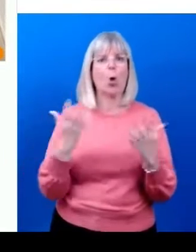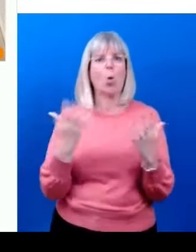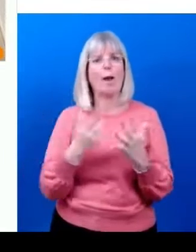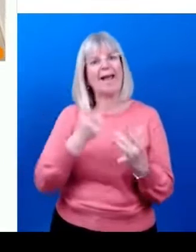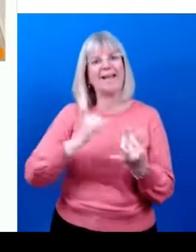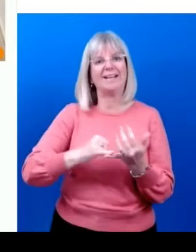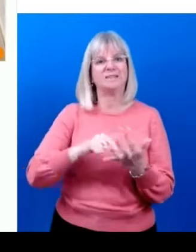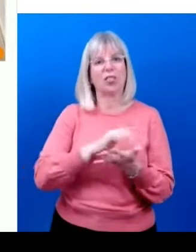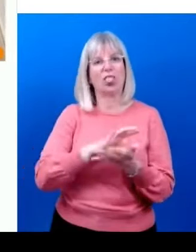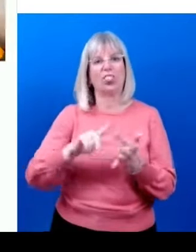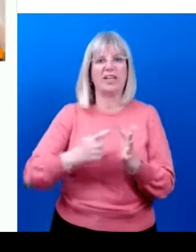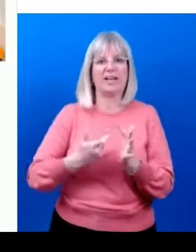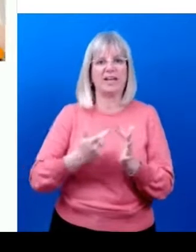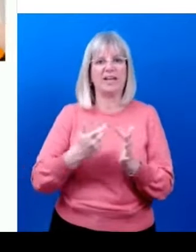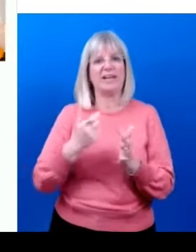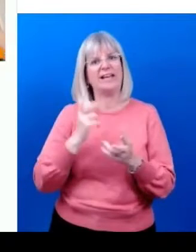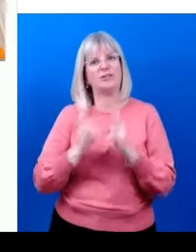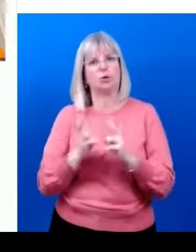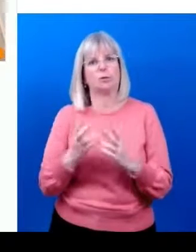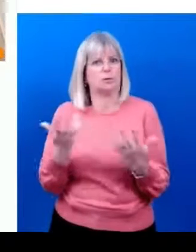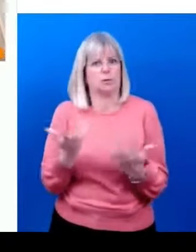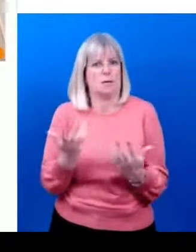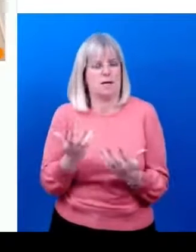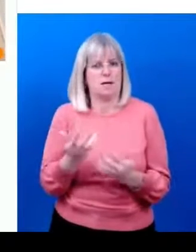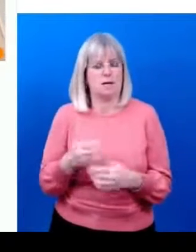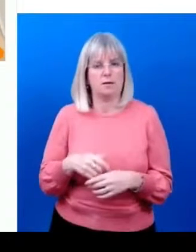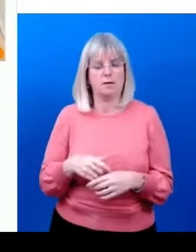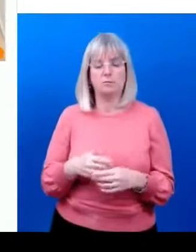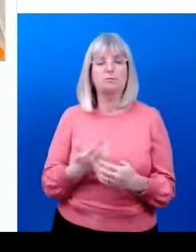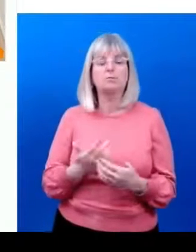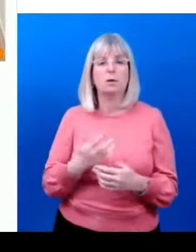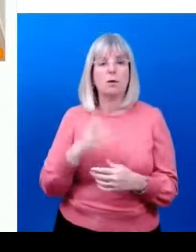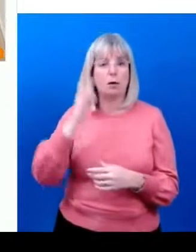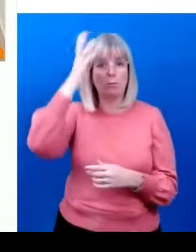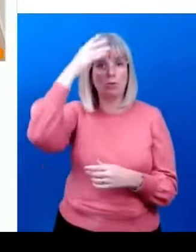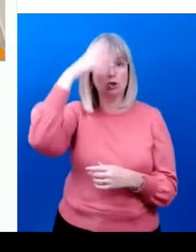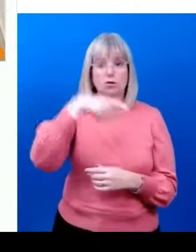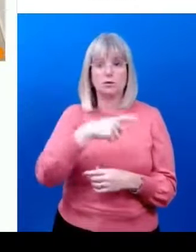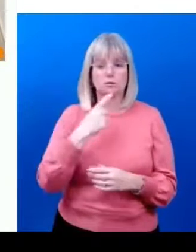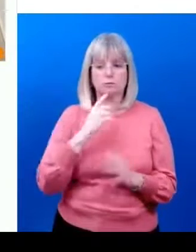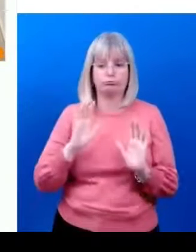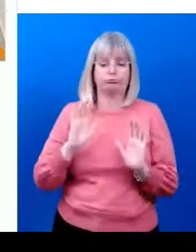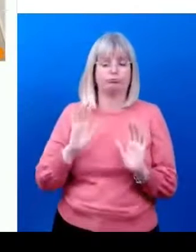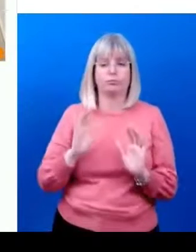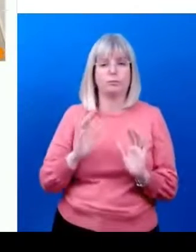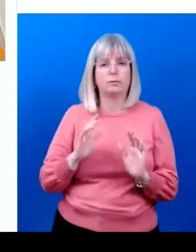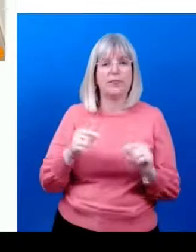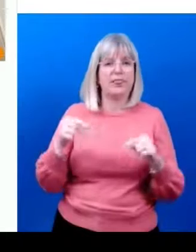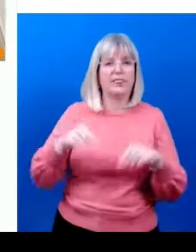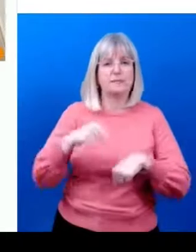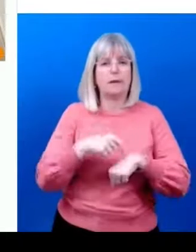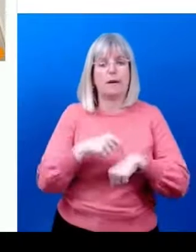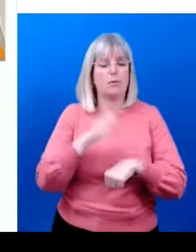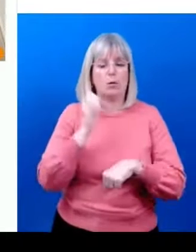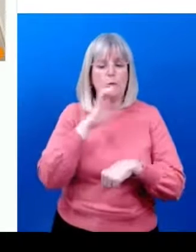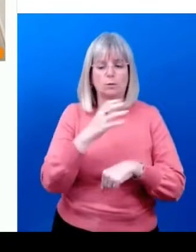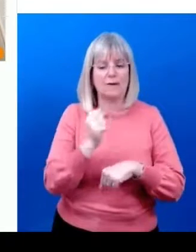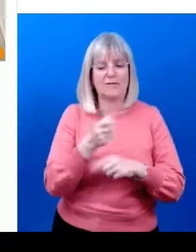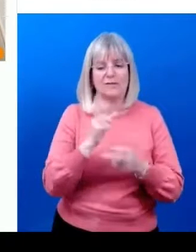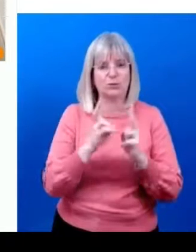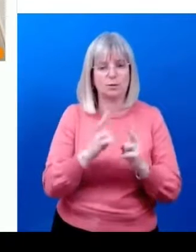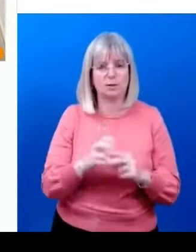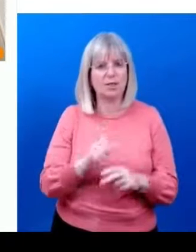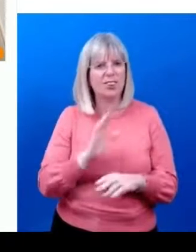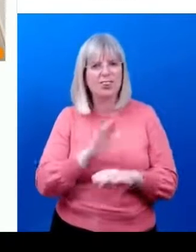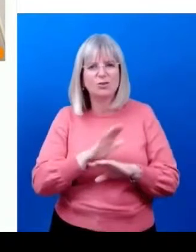interpreter. And the answer was, well, at this time you'll have an interpreter. That's not a quality of service for people who use sign language as a